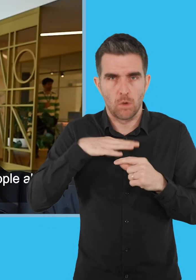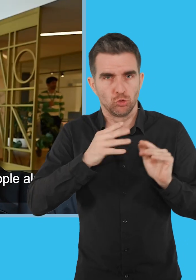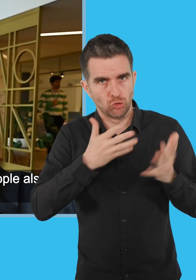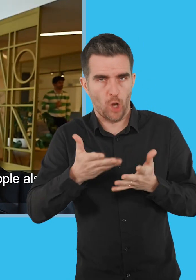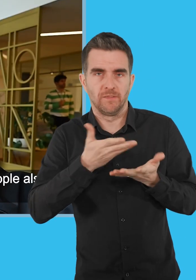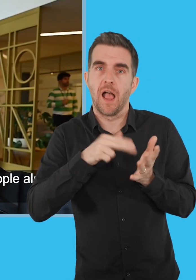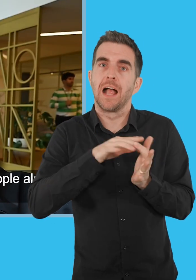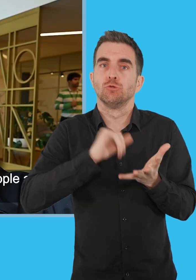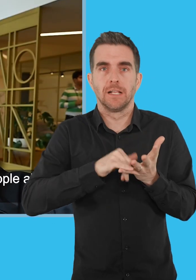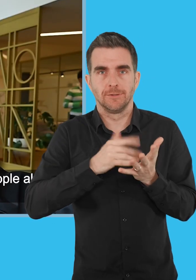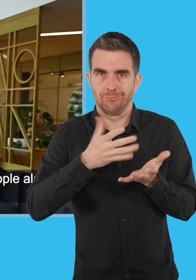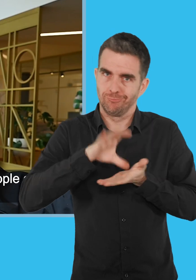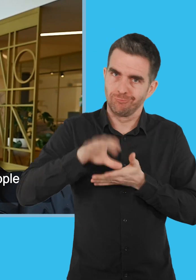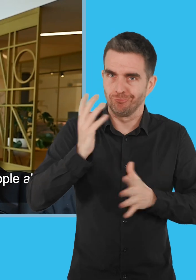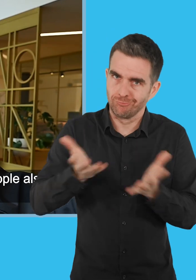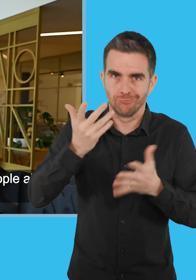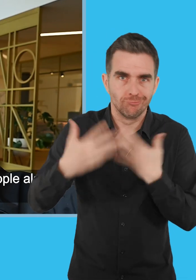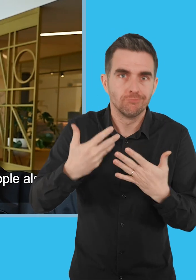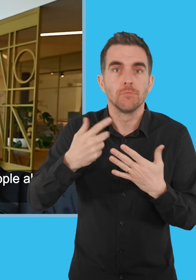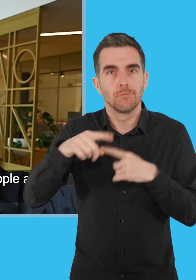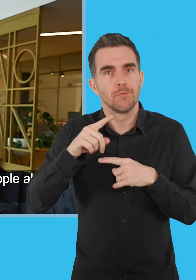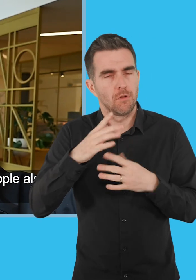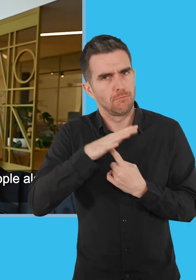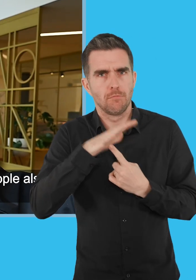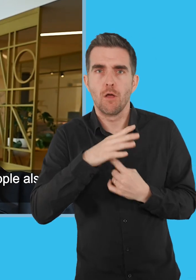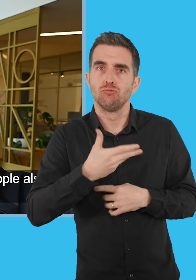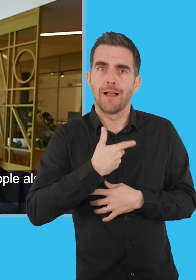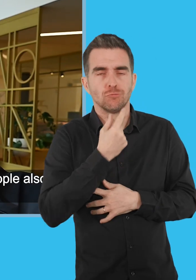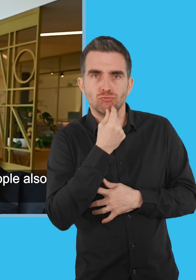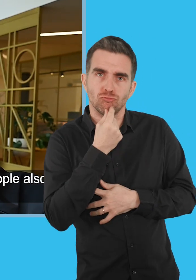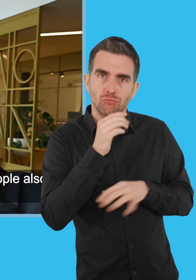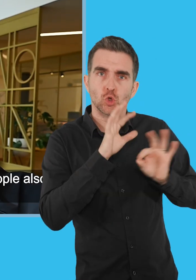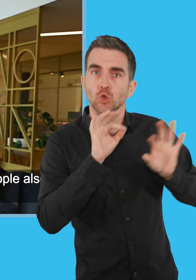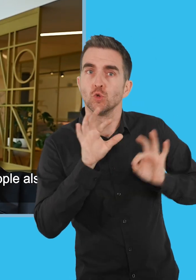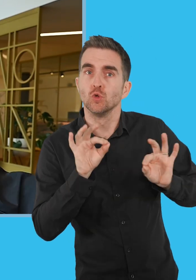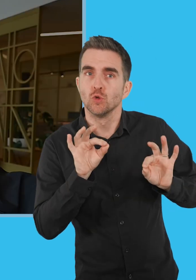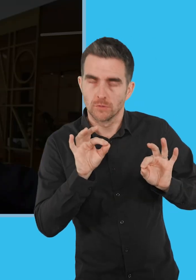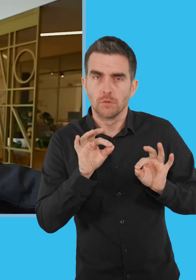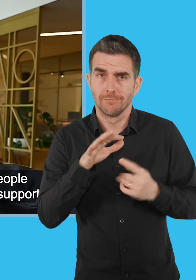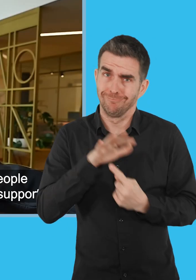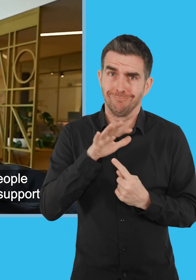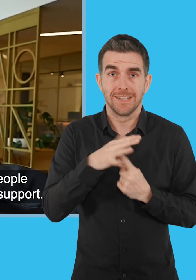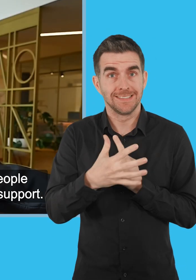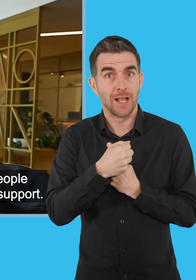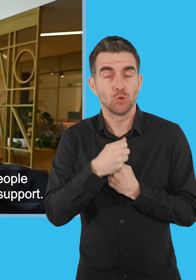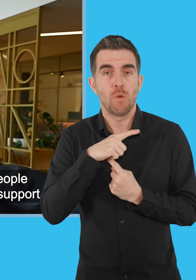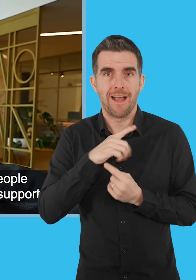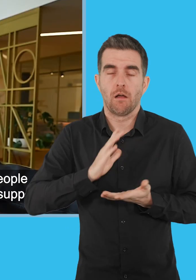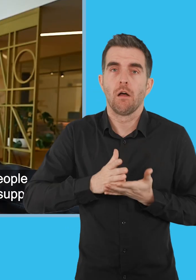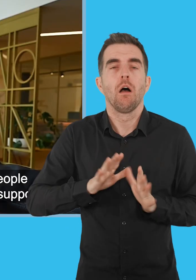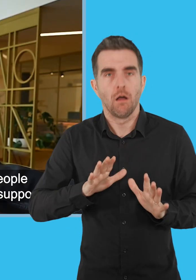want services that are funded by the NHS. People also value the right to choose offer. People